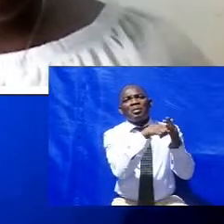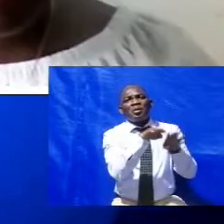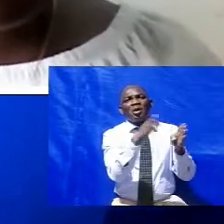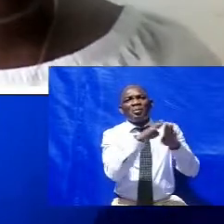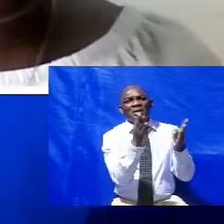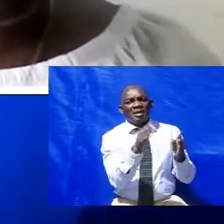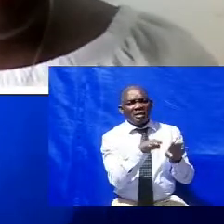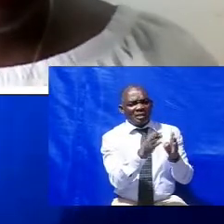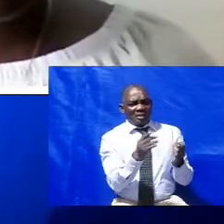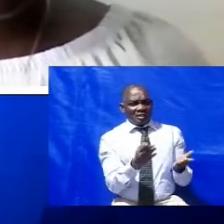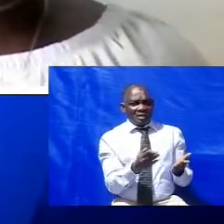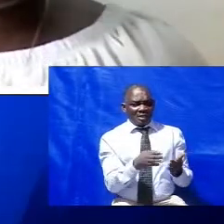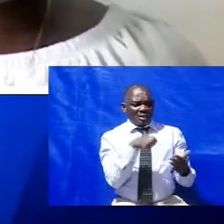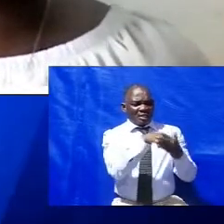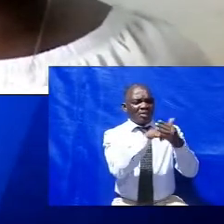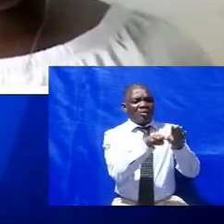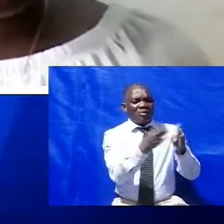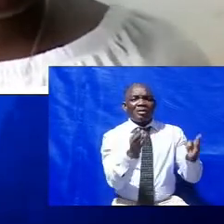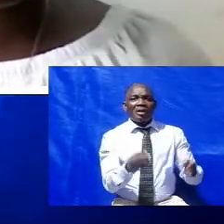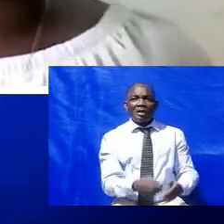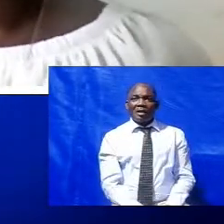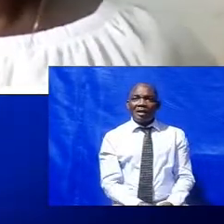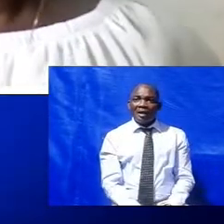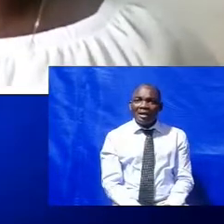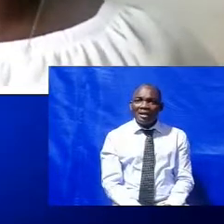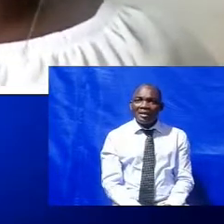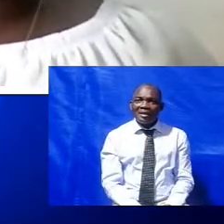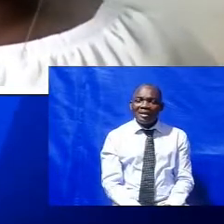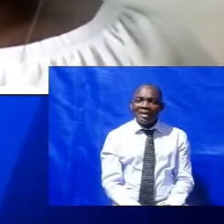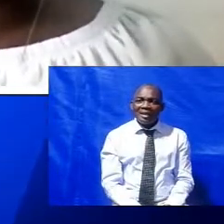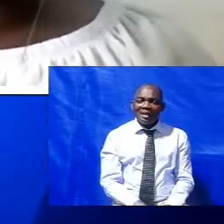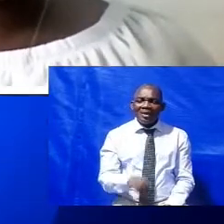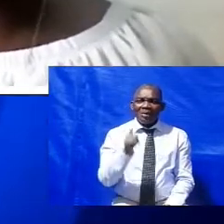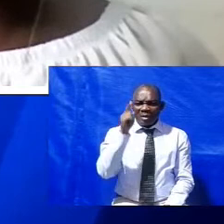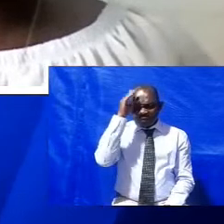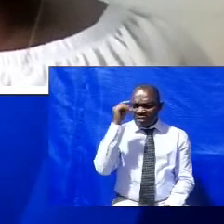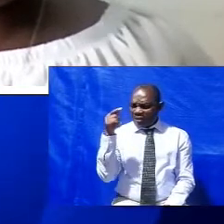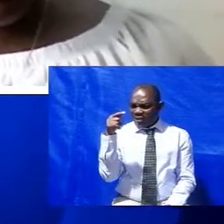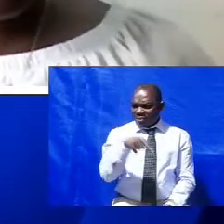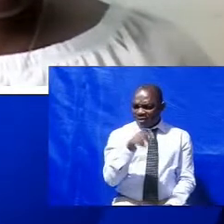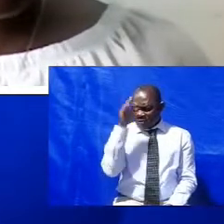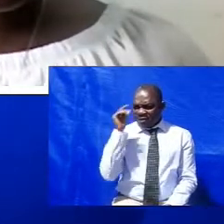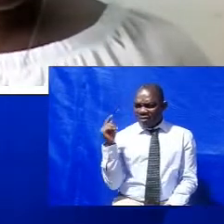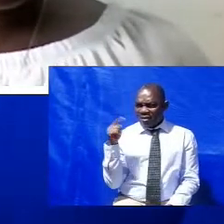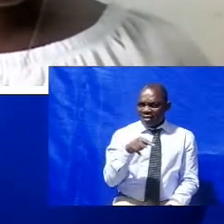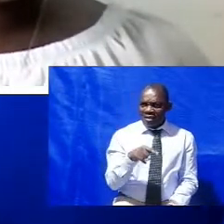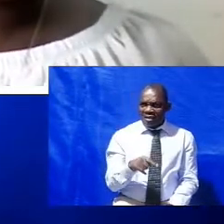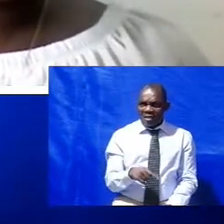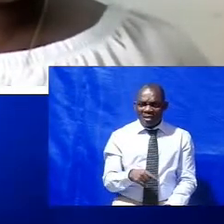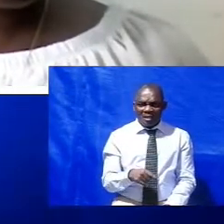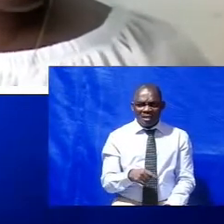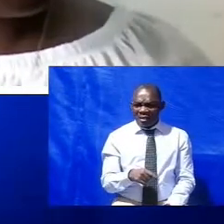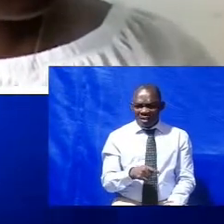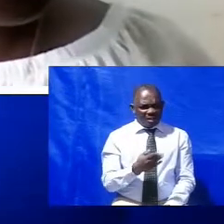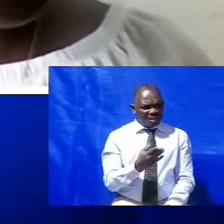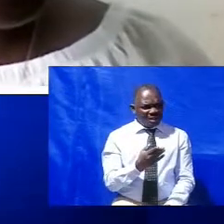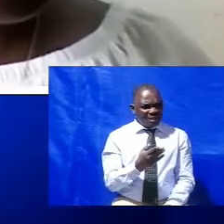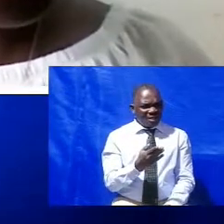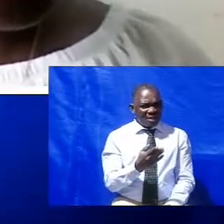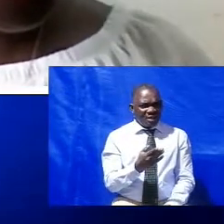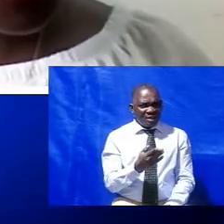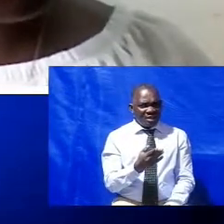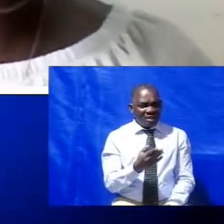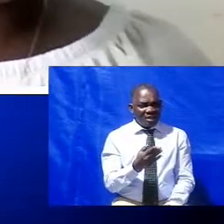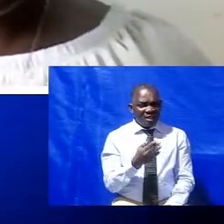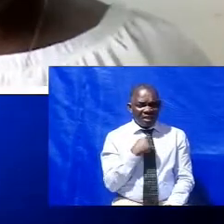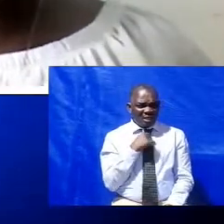I can see people opening the door for me. So, and then another guy came, and he was like, are you